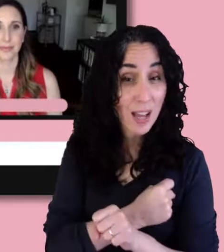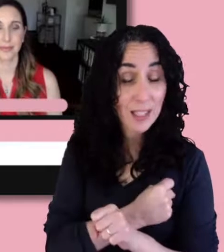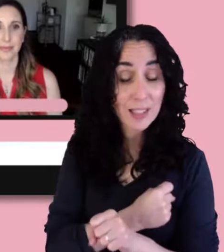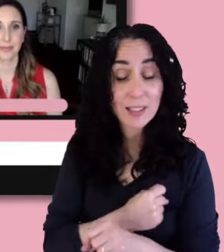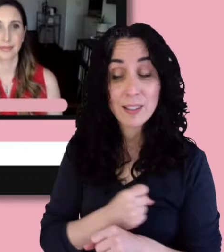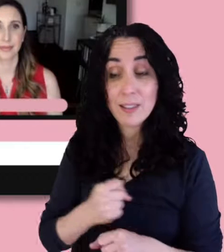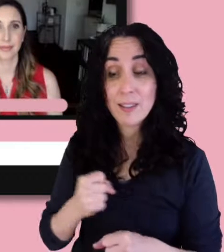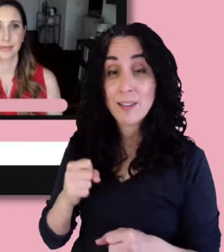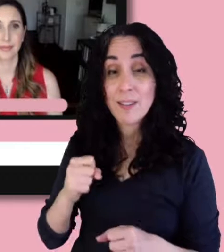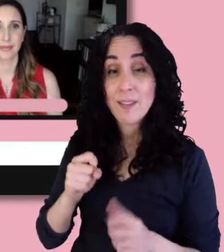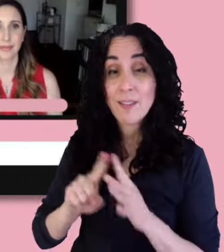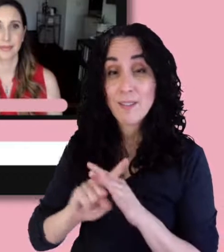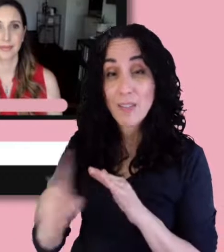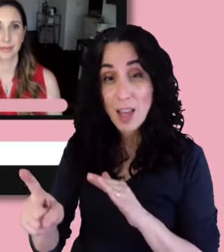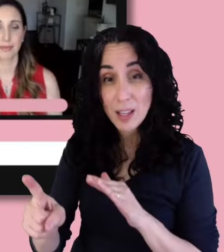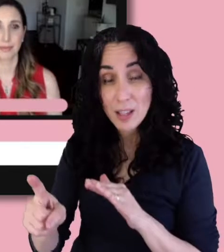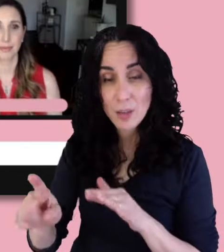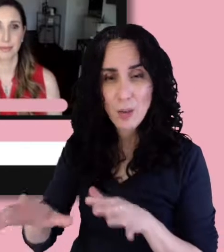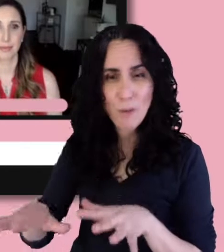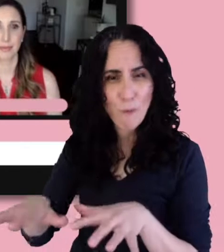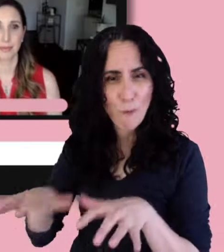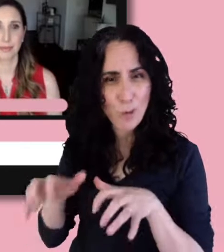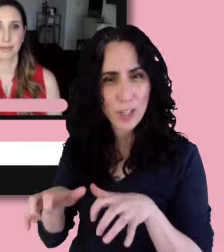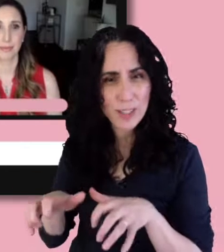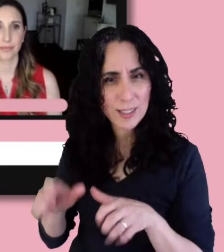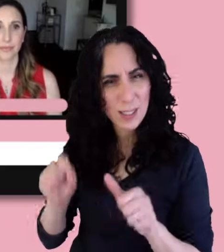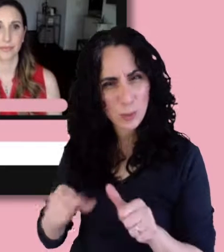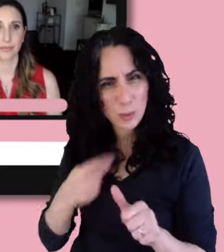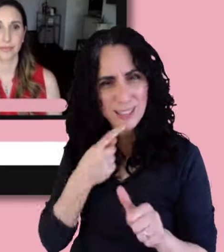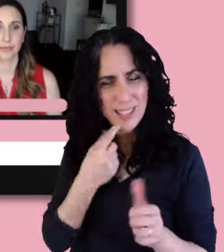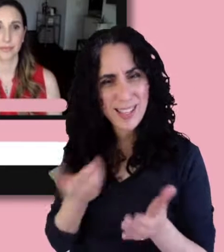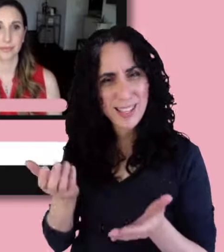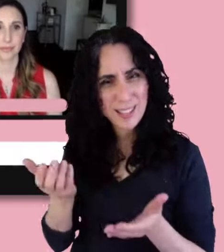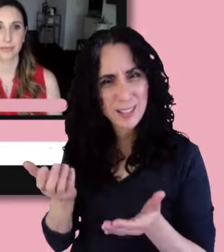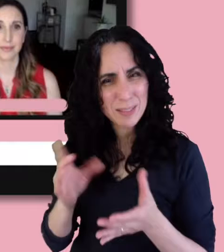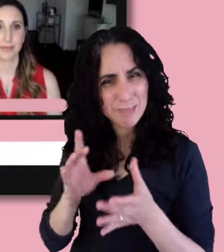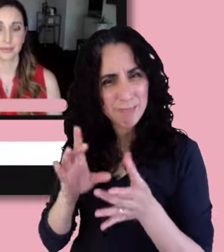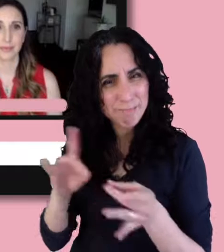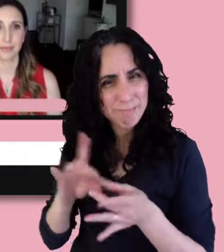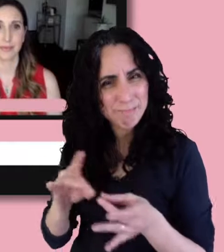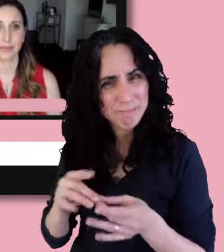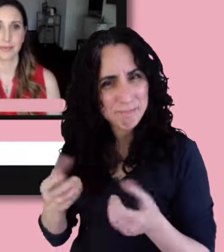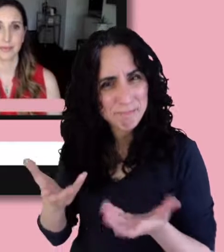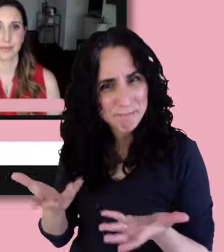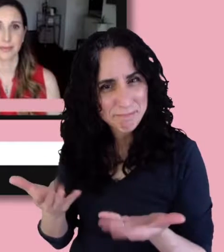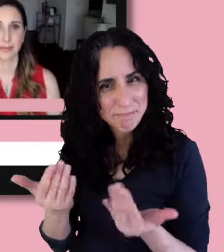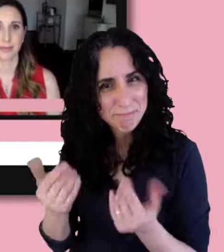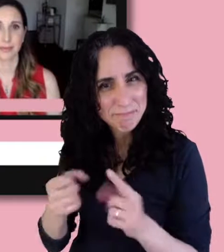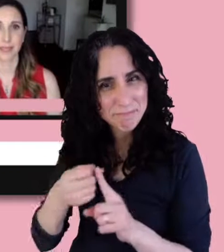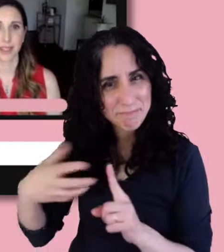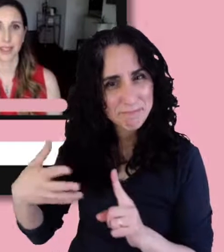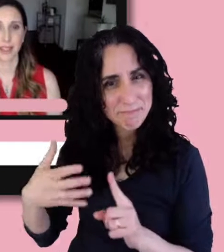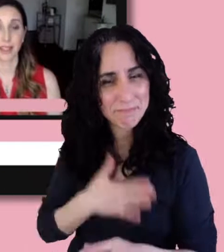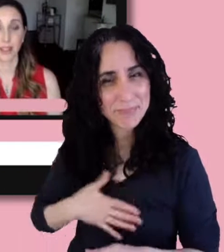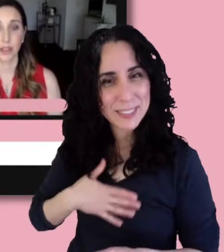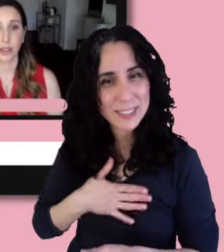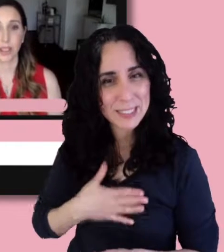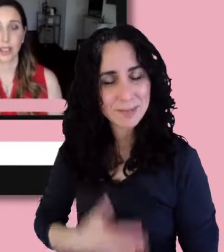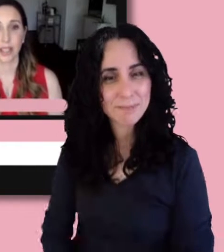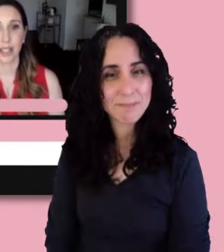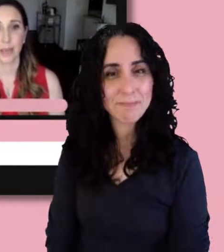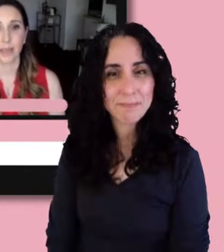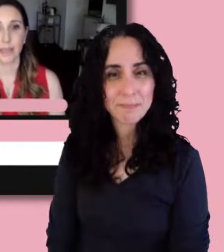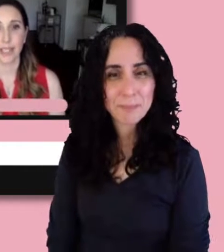fight, flight, or freeze. Could you clarify what that means for people out there who might not know what it means?